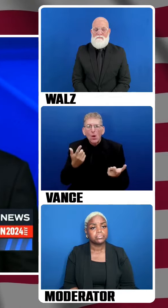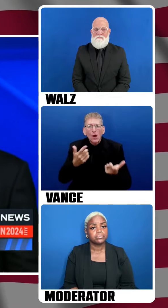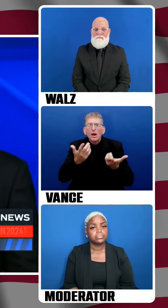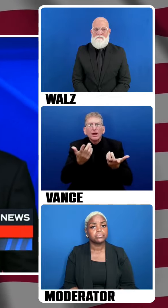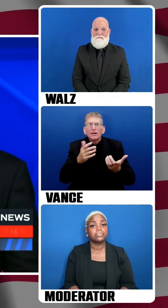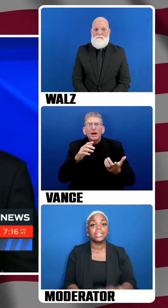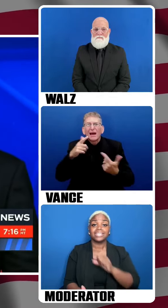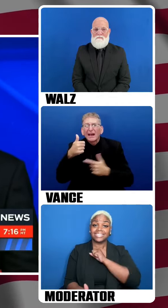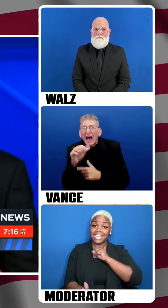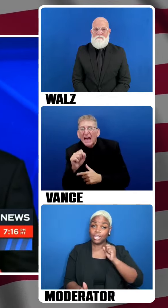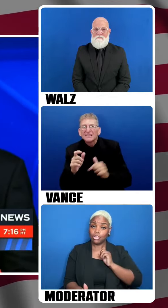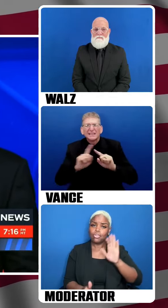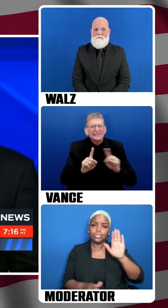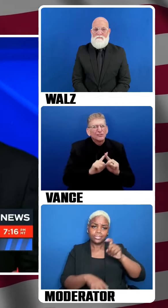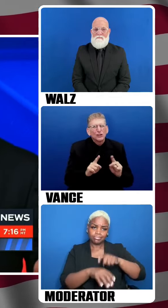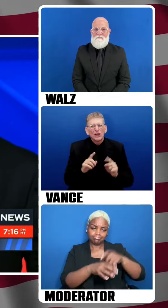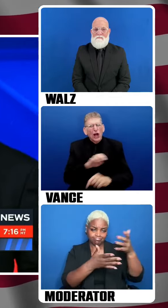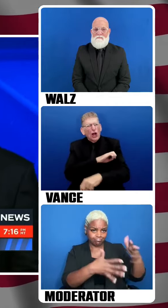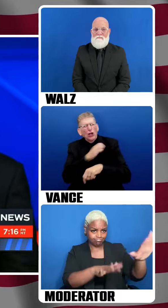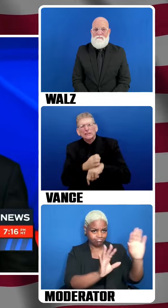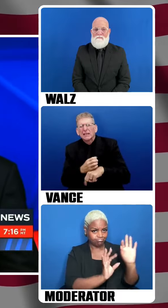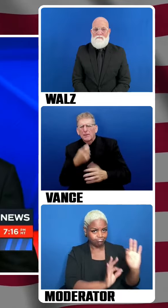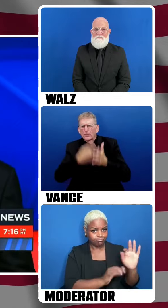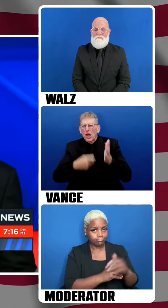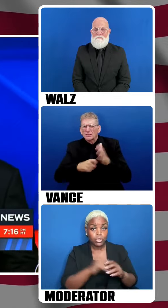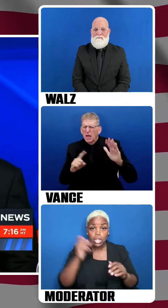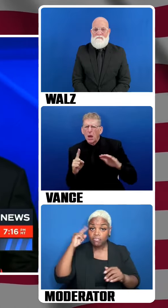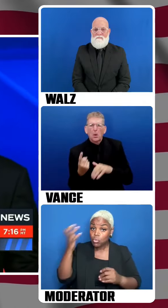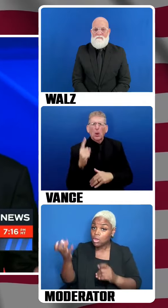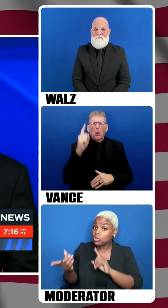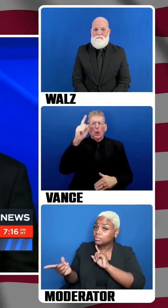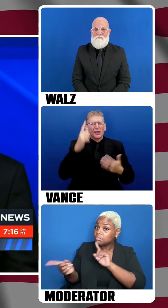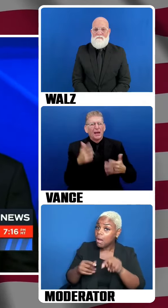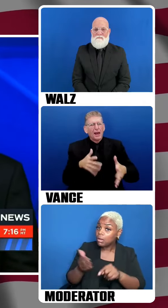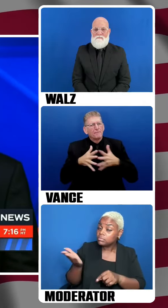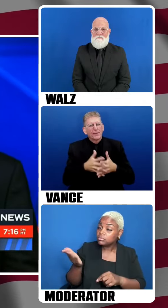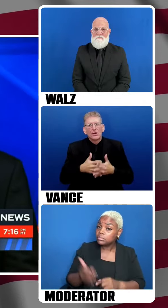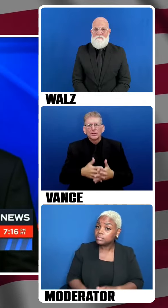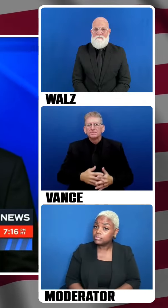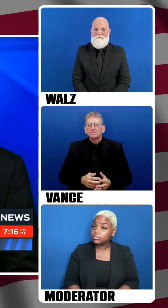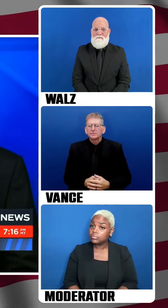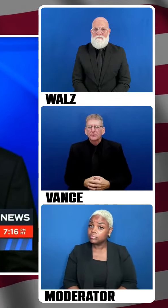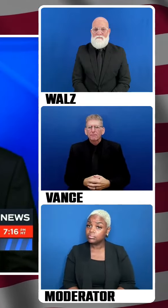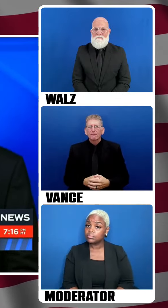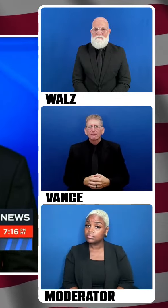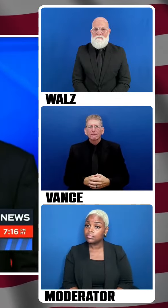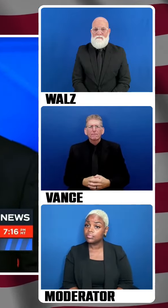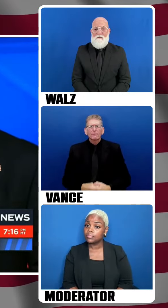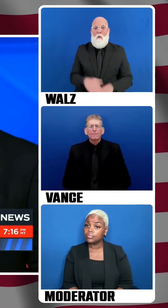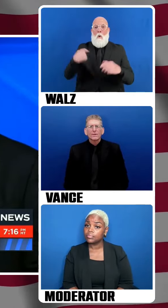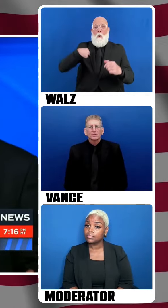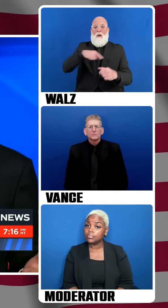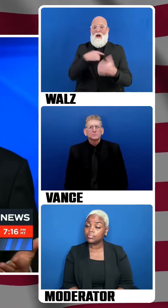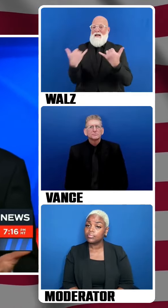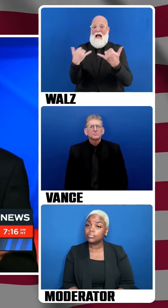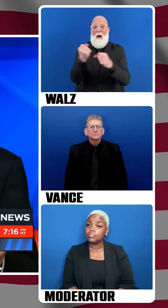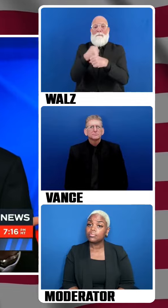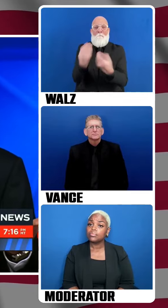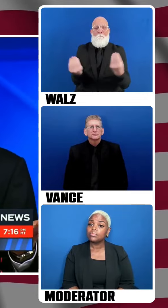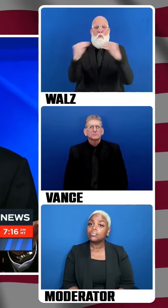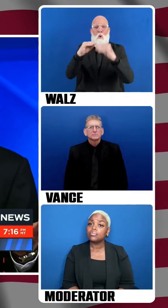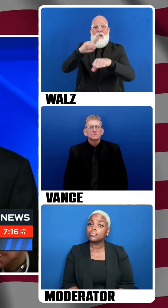up. Governor, would you like to respond? Well, look, we're producing more natural gas than we ever have. There's no moratorium on that. We're producing more oil. But the